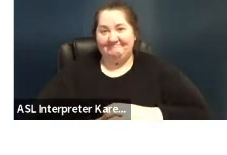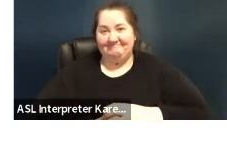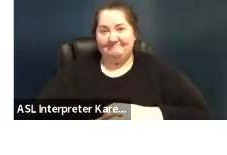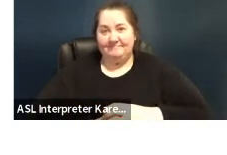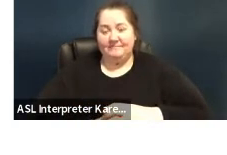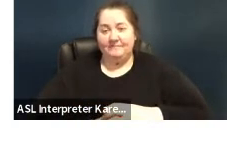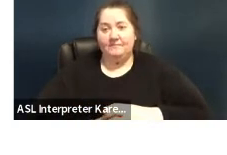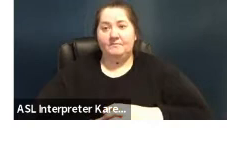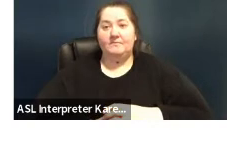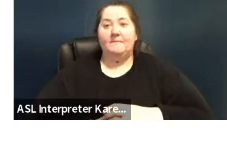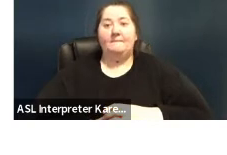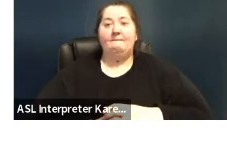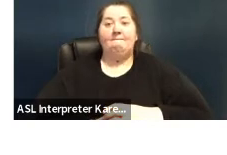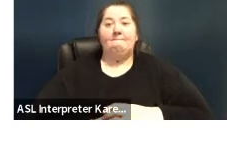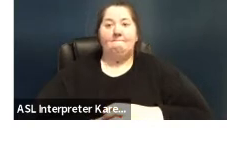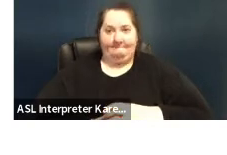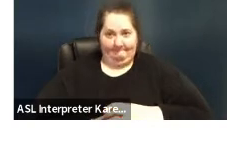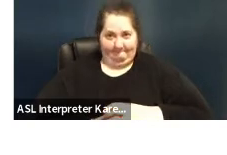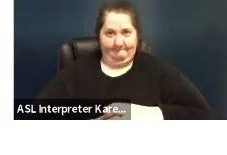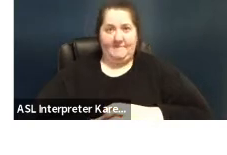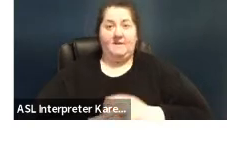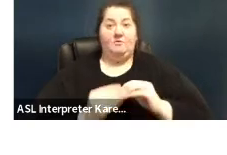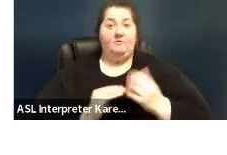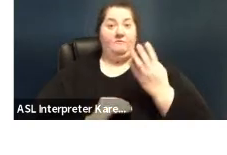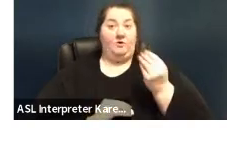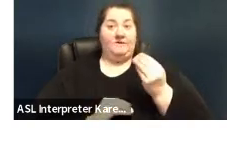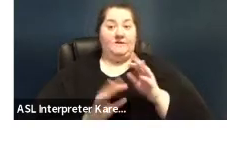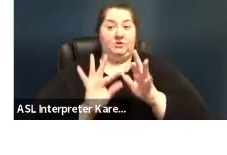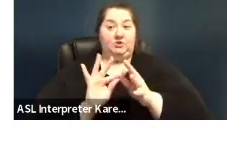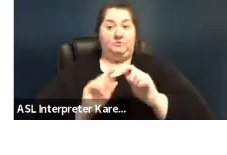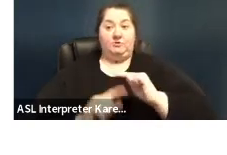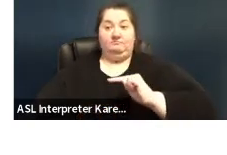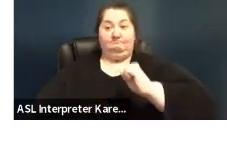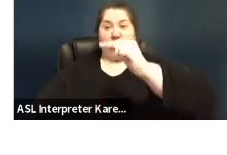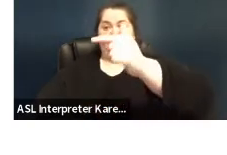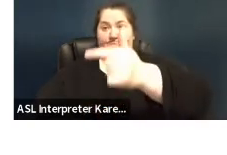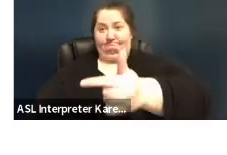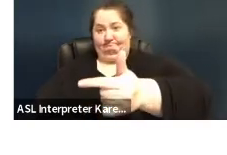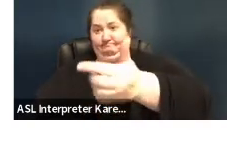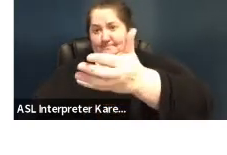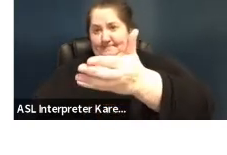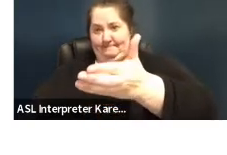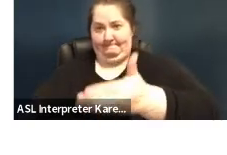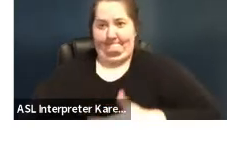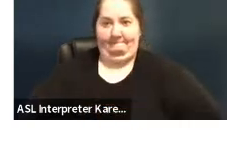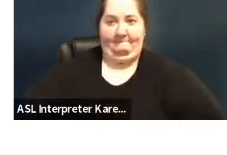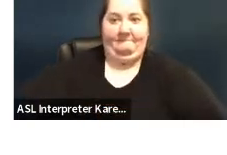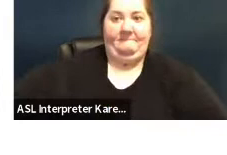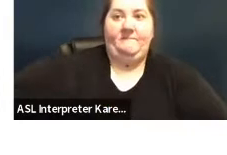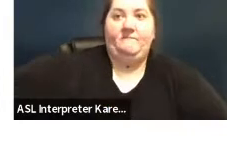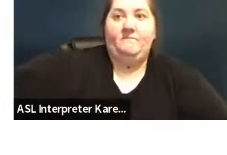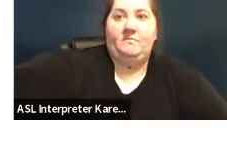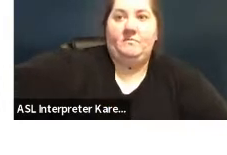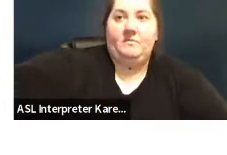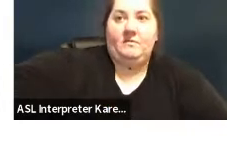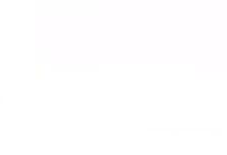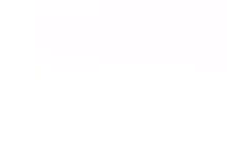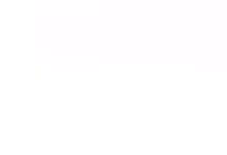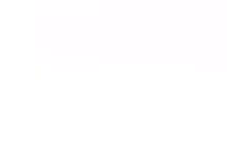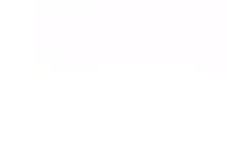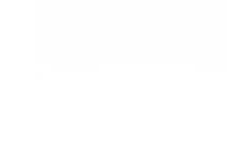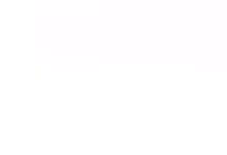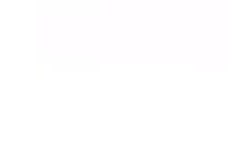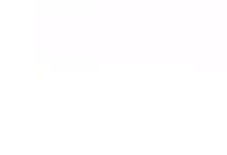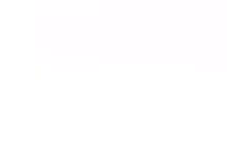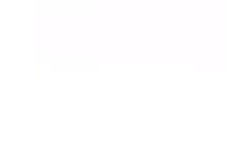So now moving on to slide 14, we're really going to jump into Title III now and really just talk about Title